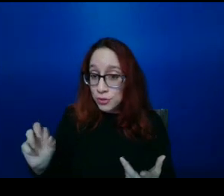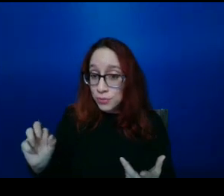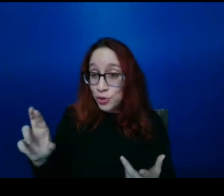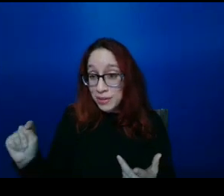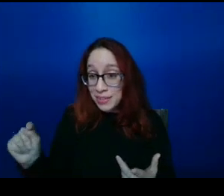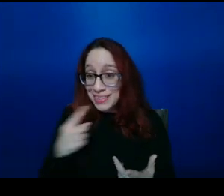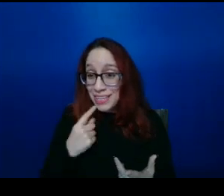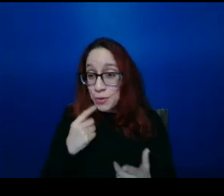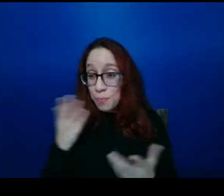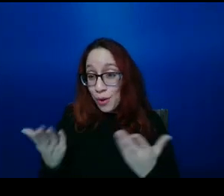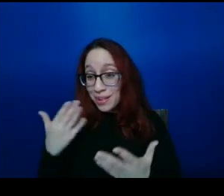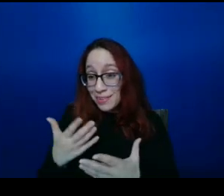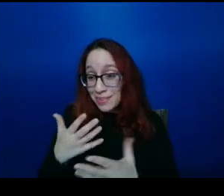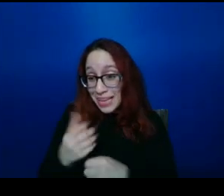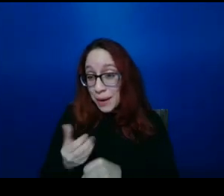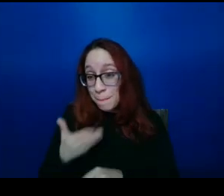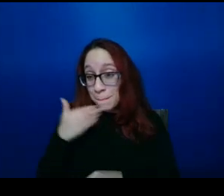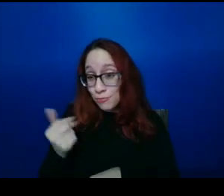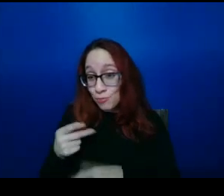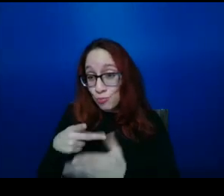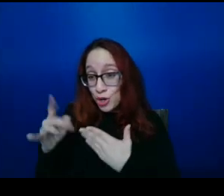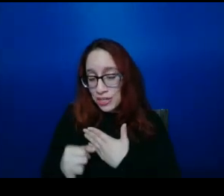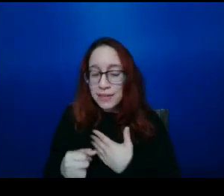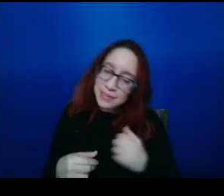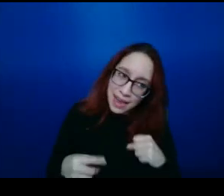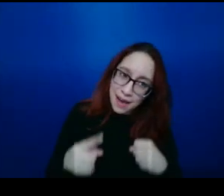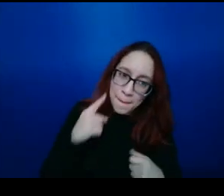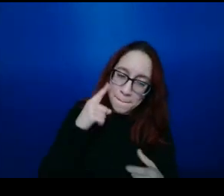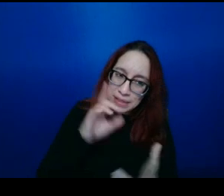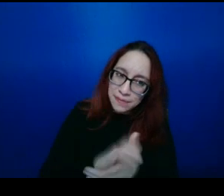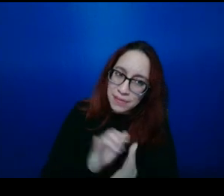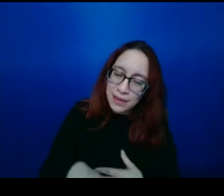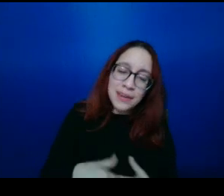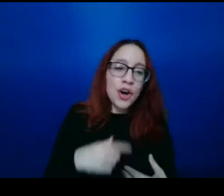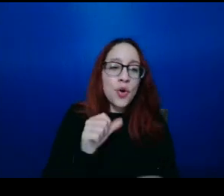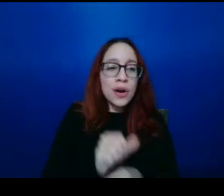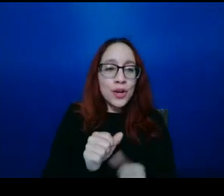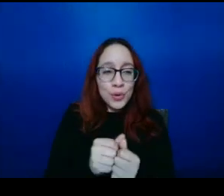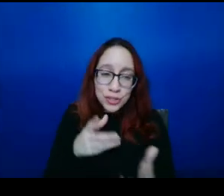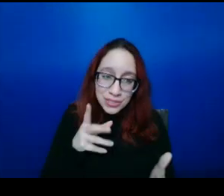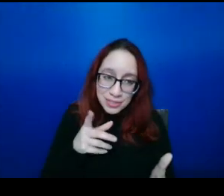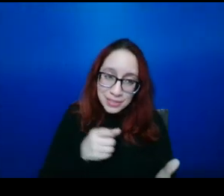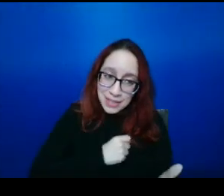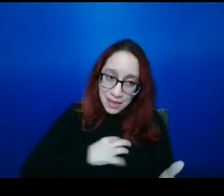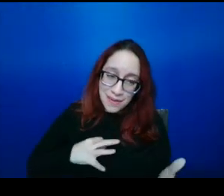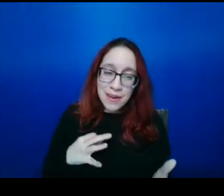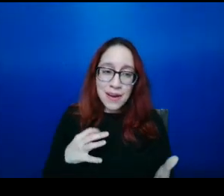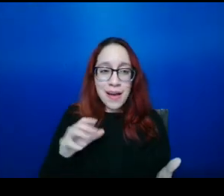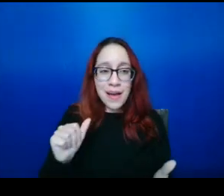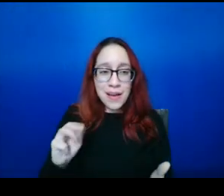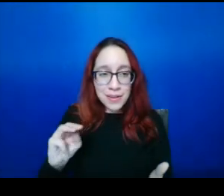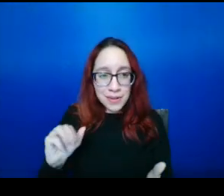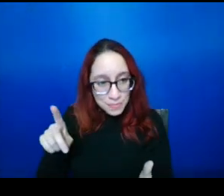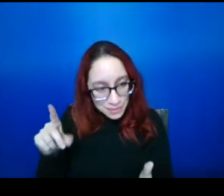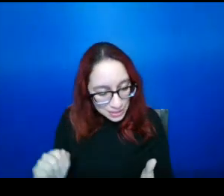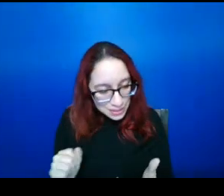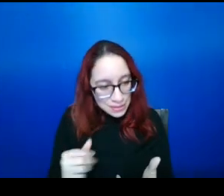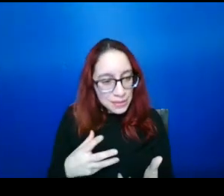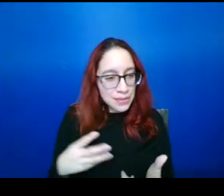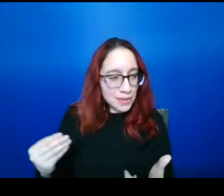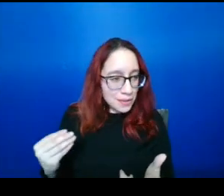better project. And working with your staff, with Amanda